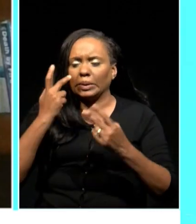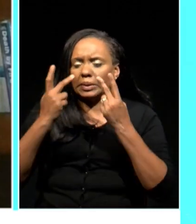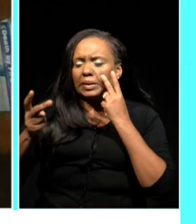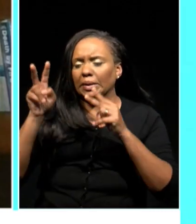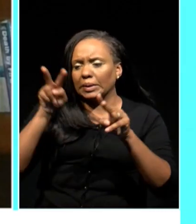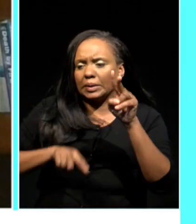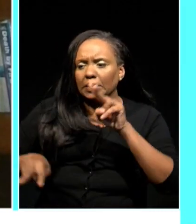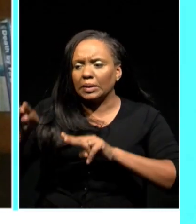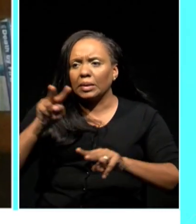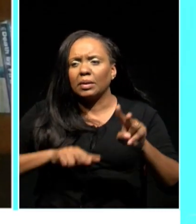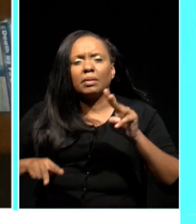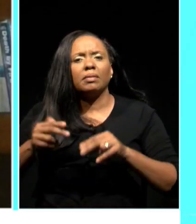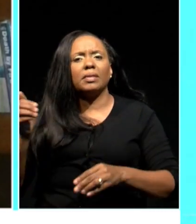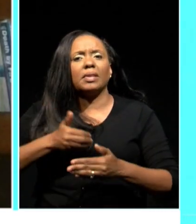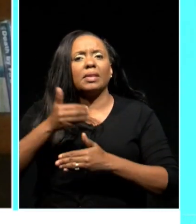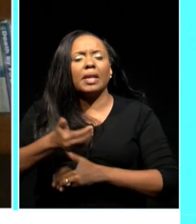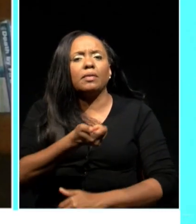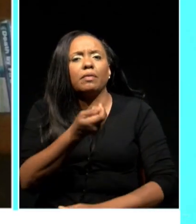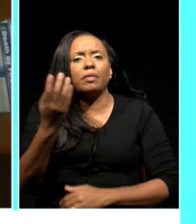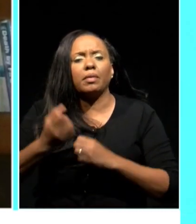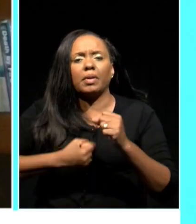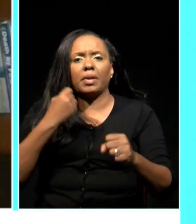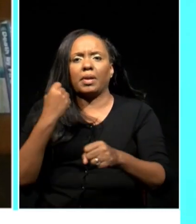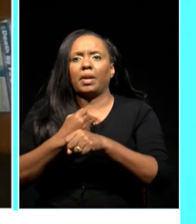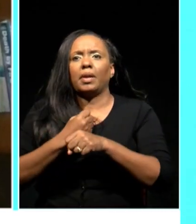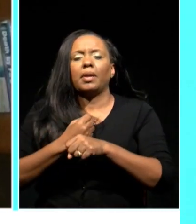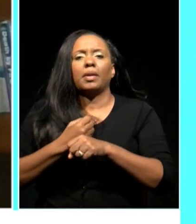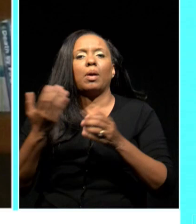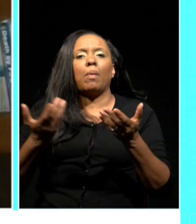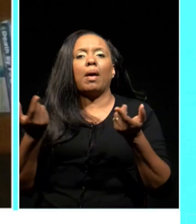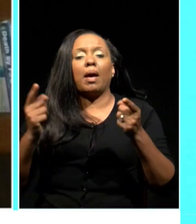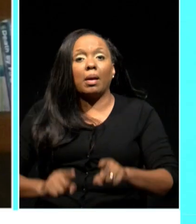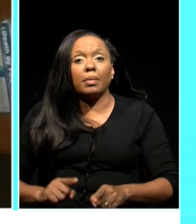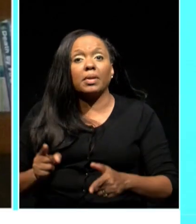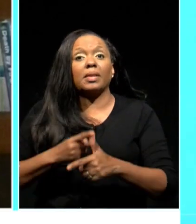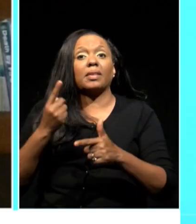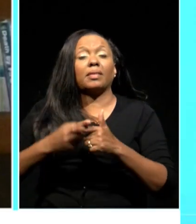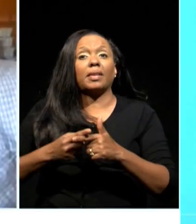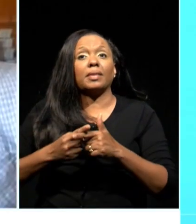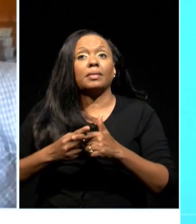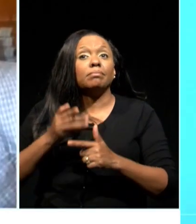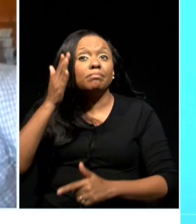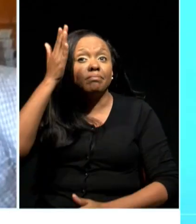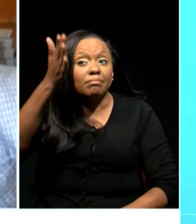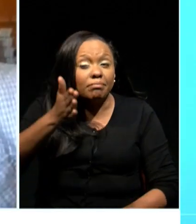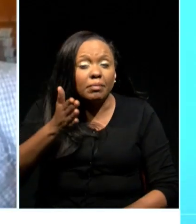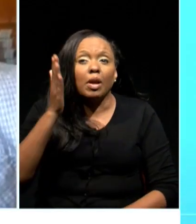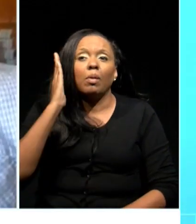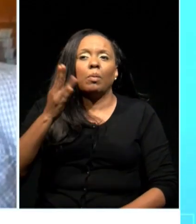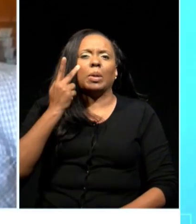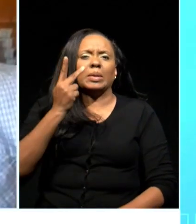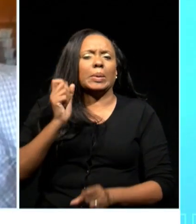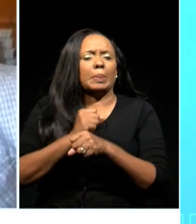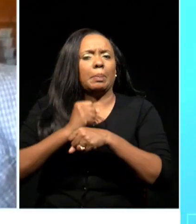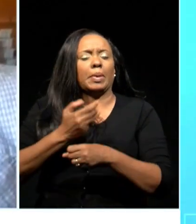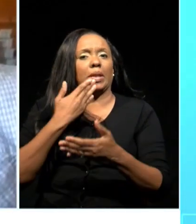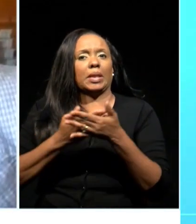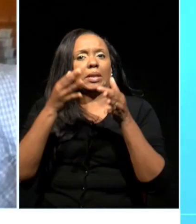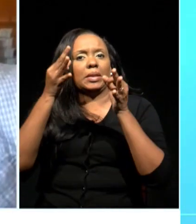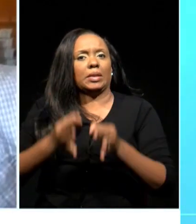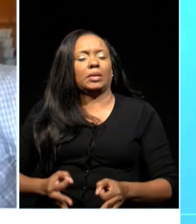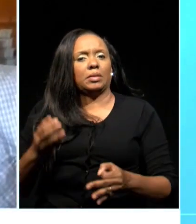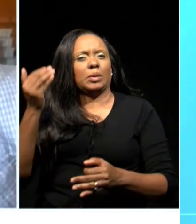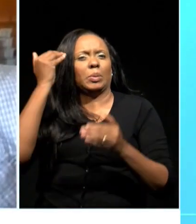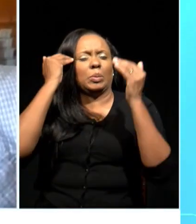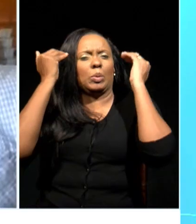portend in a few years. And when we get to that point, we can make a concrete, substantive decision on it, or we know more clearly